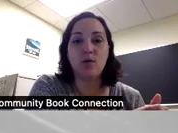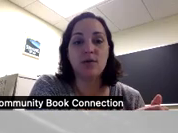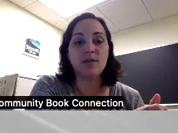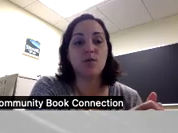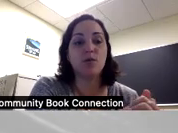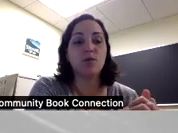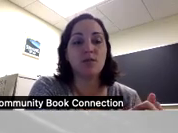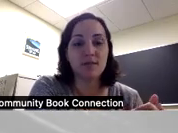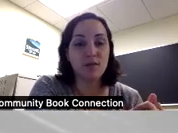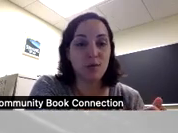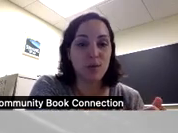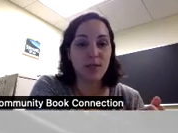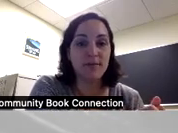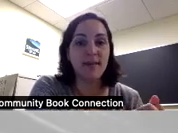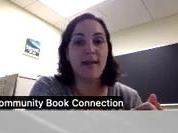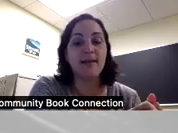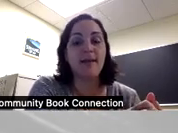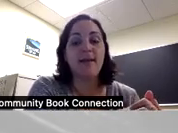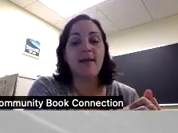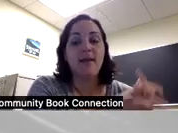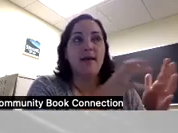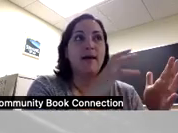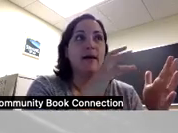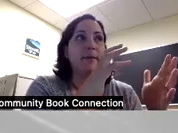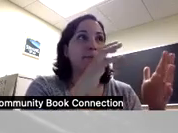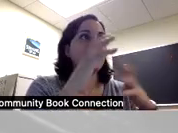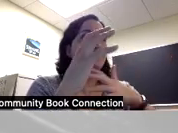the stakeholders who use the coral reefs and